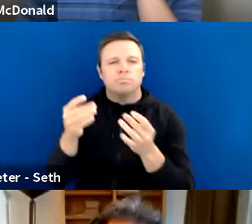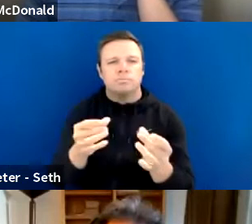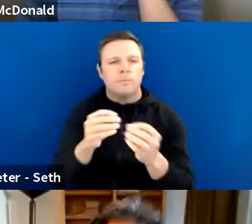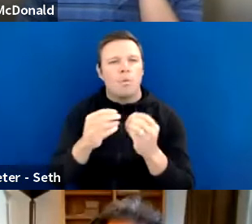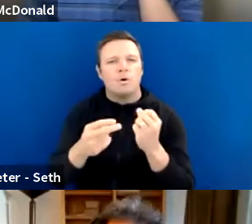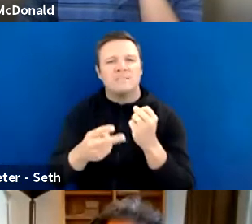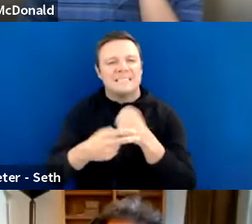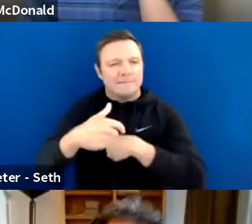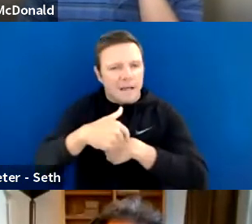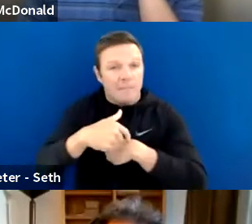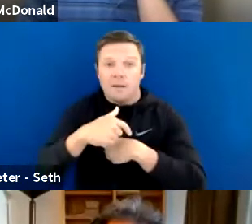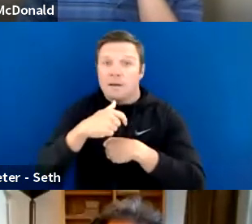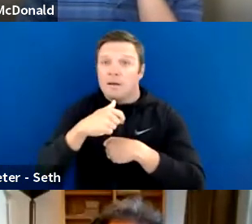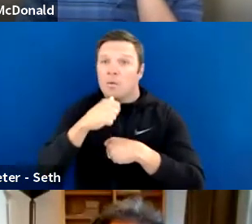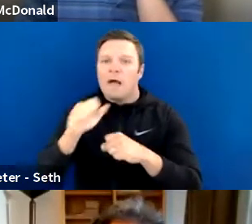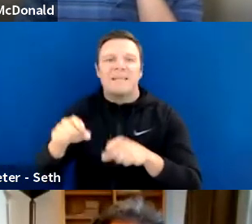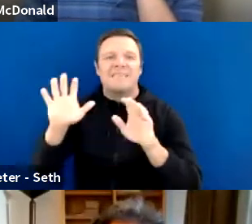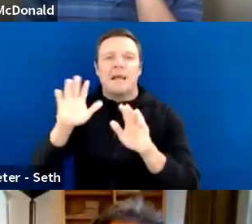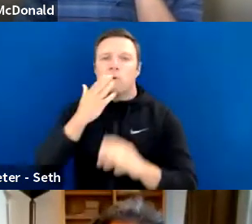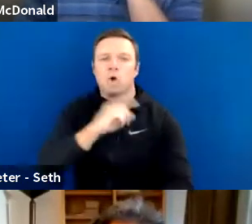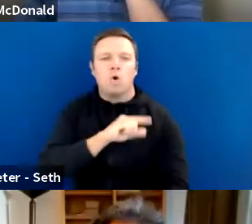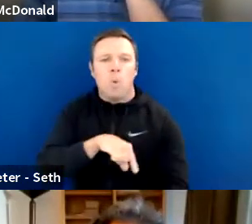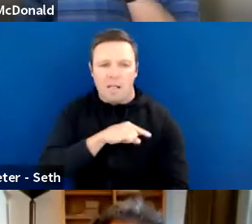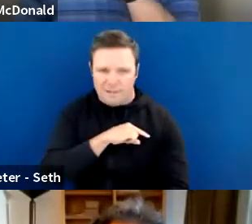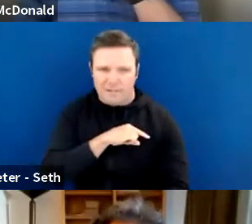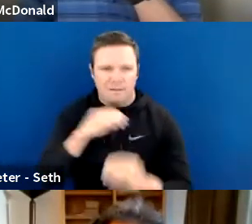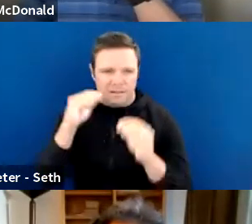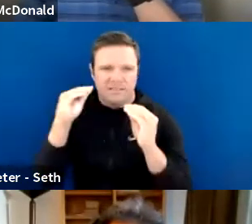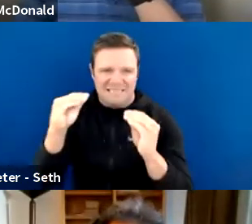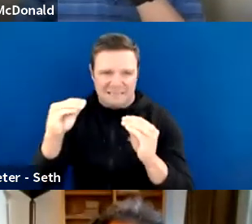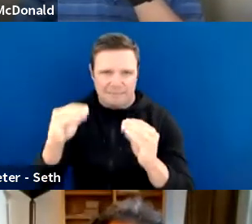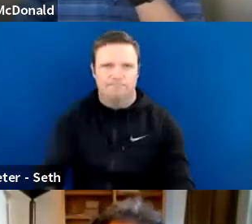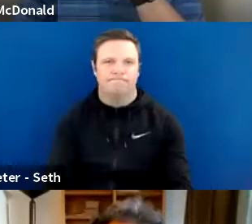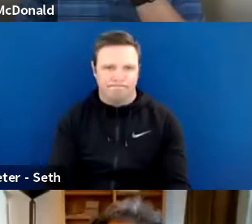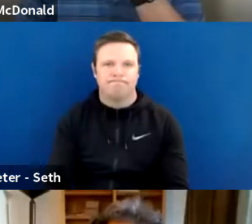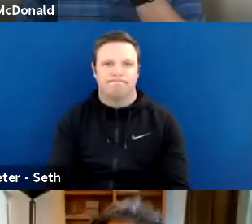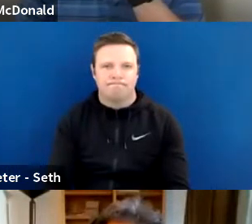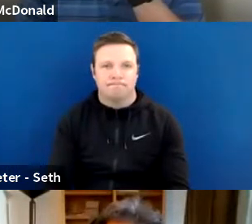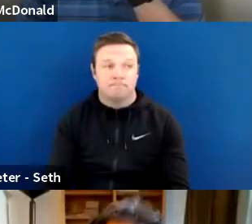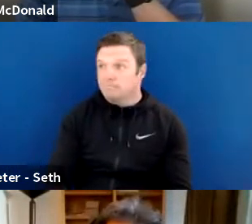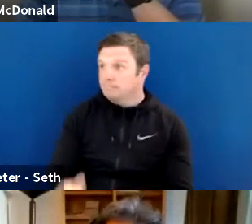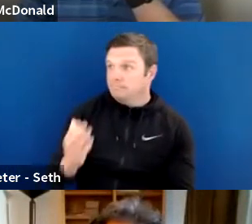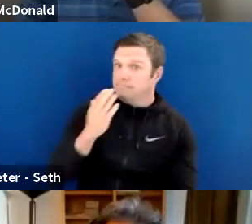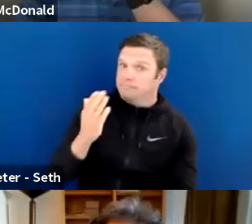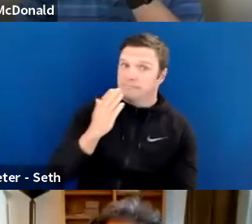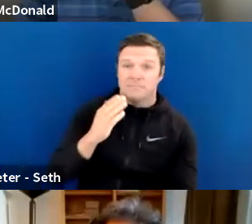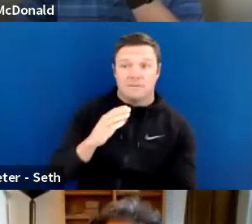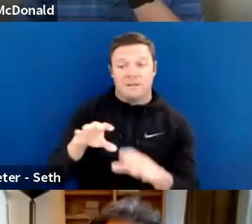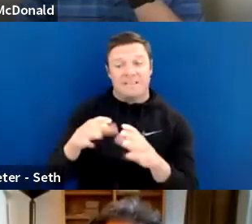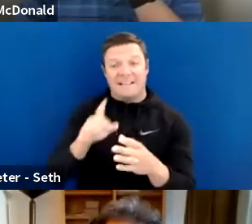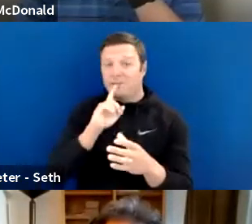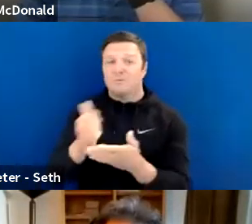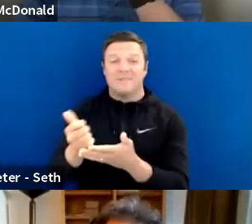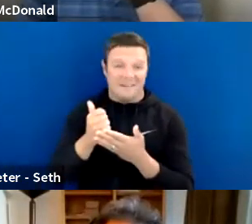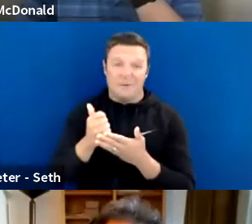sacrificing quality and instruction. Well, thank you. I'll tell you what, those classes really did help. There were